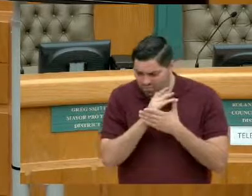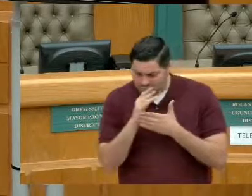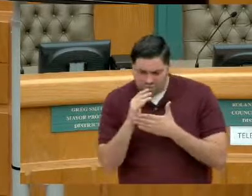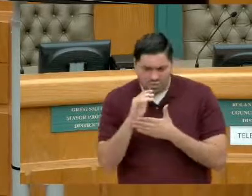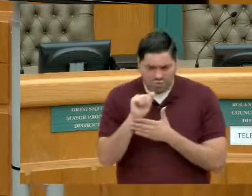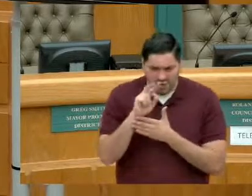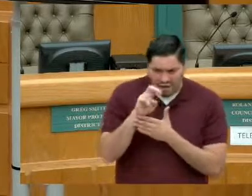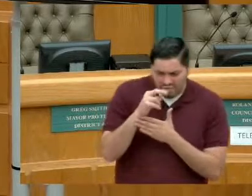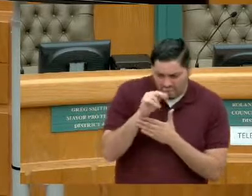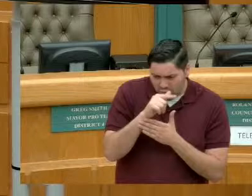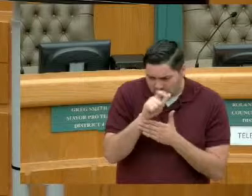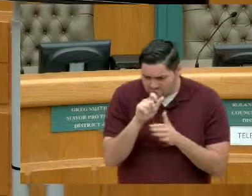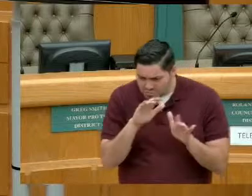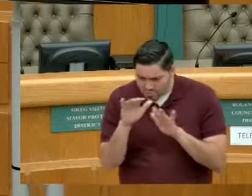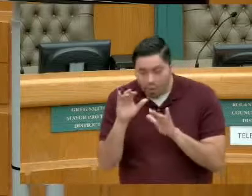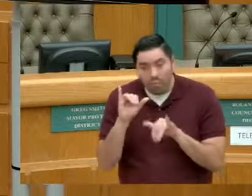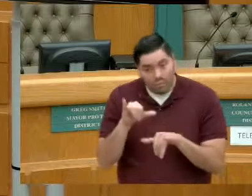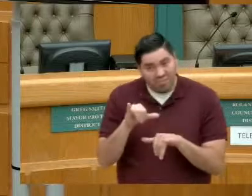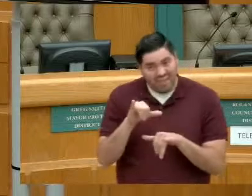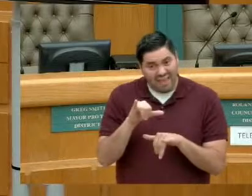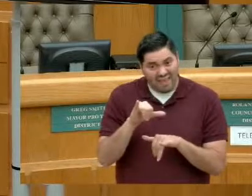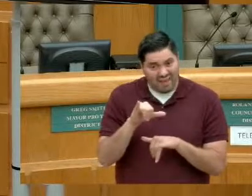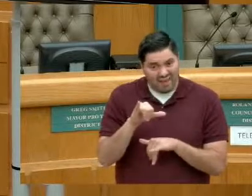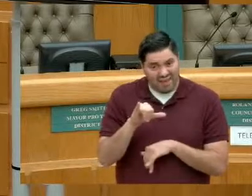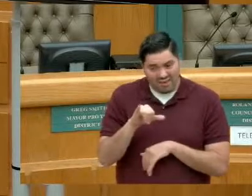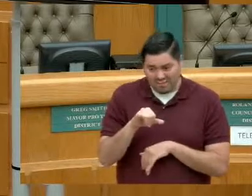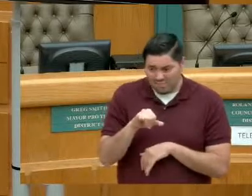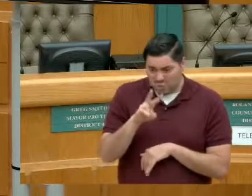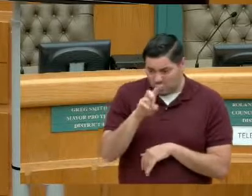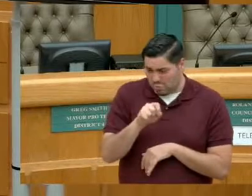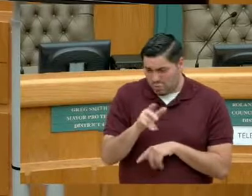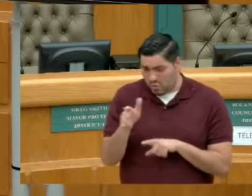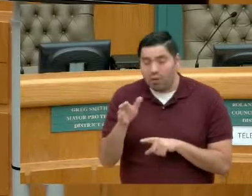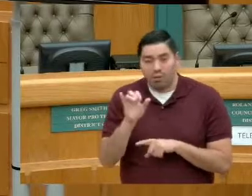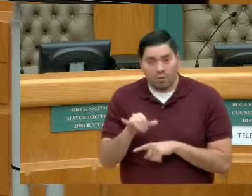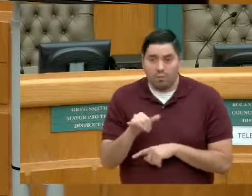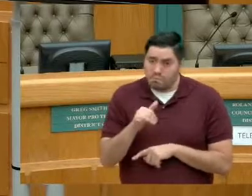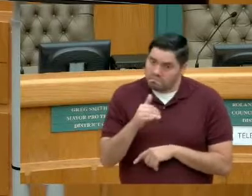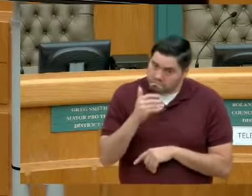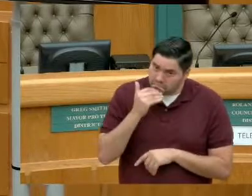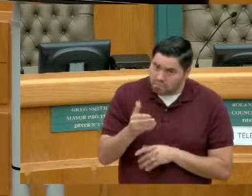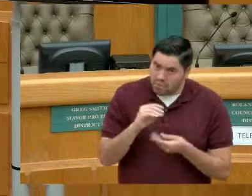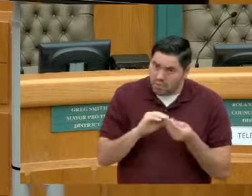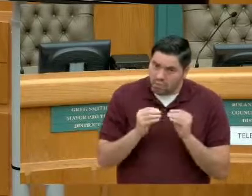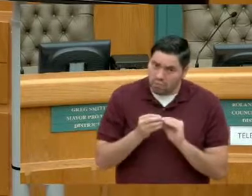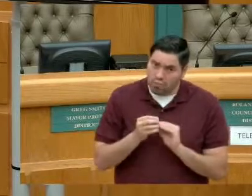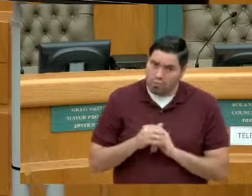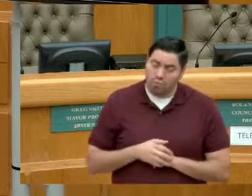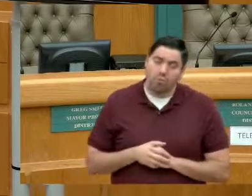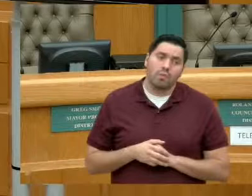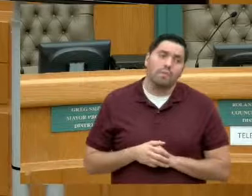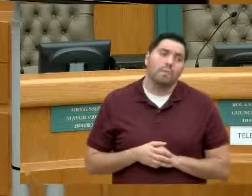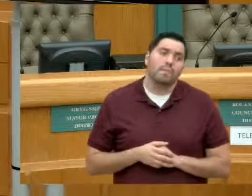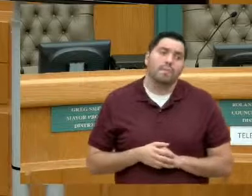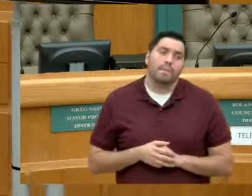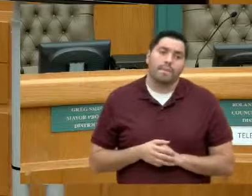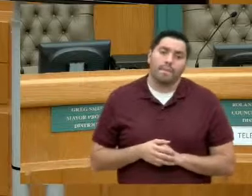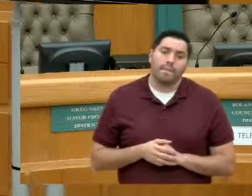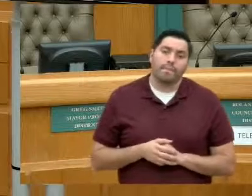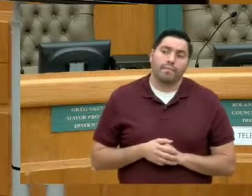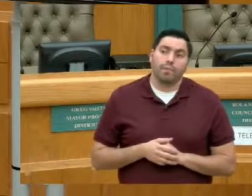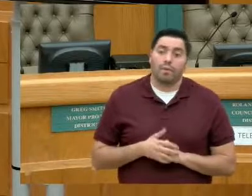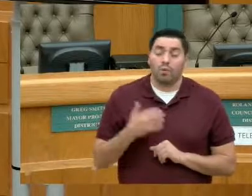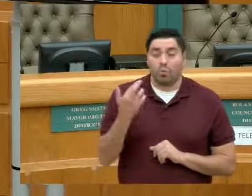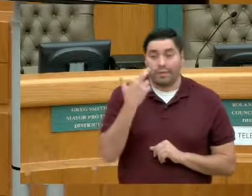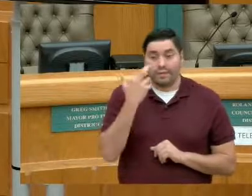about, to me, that's an extremely significant number in our community, and I think the reason it's